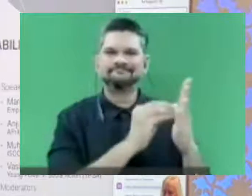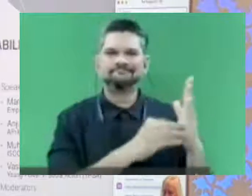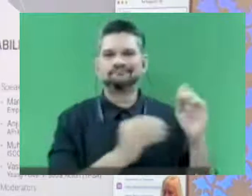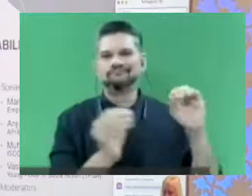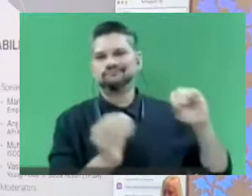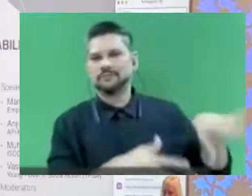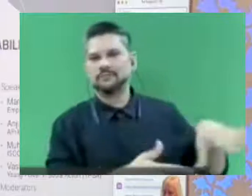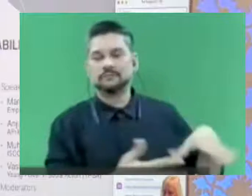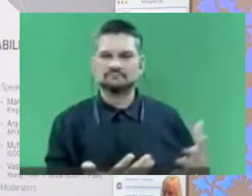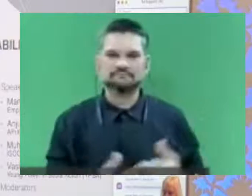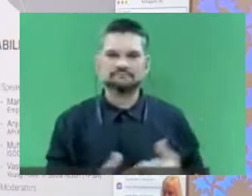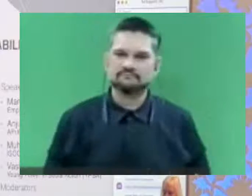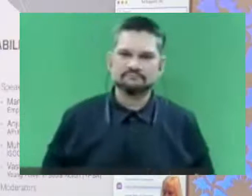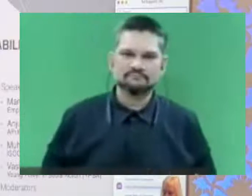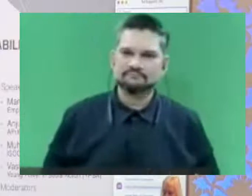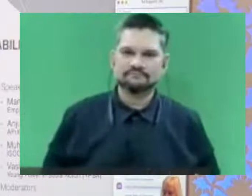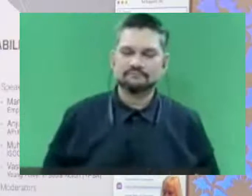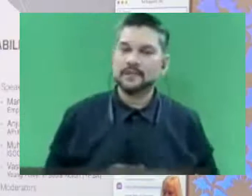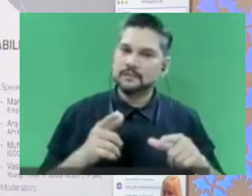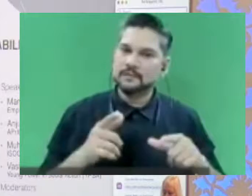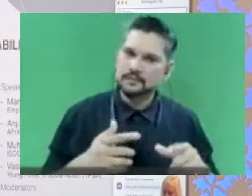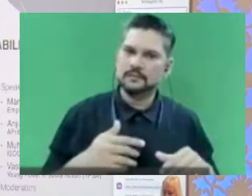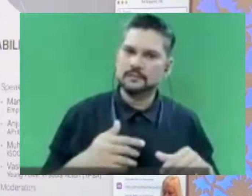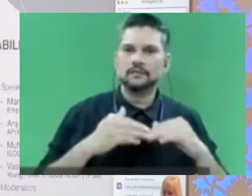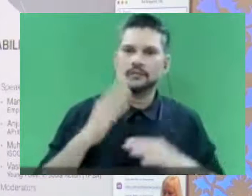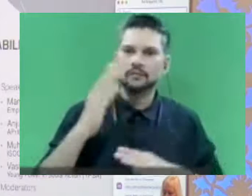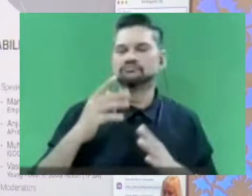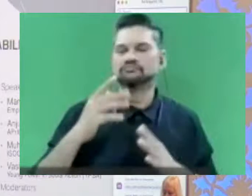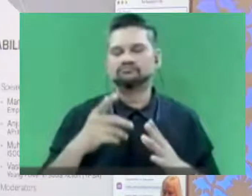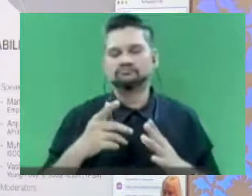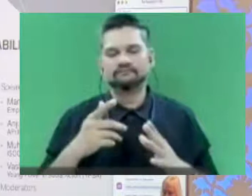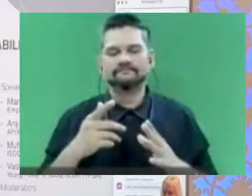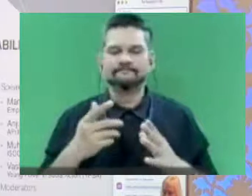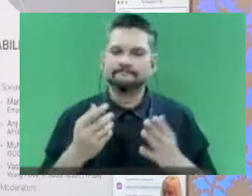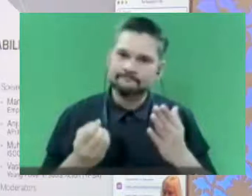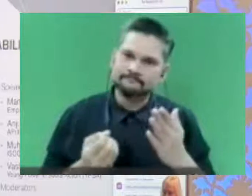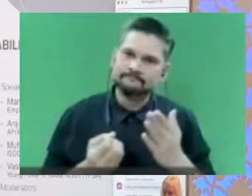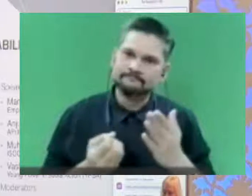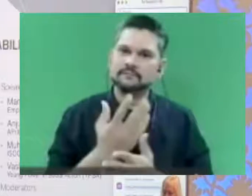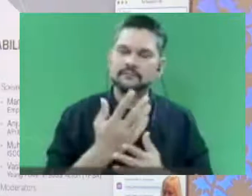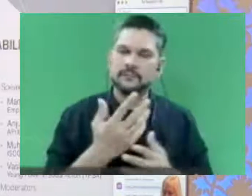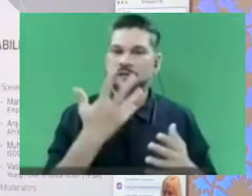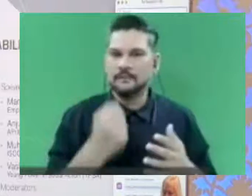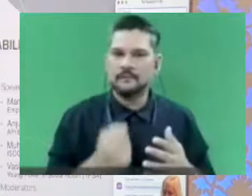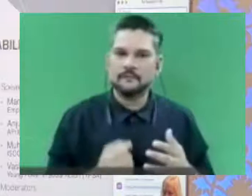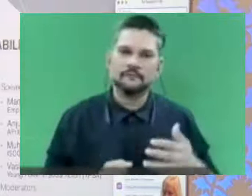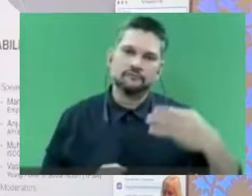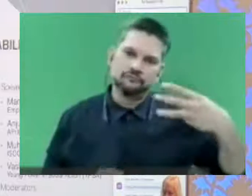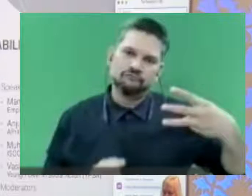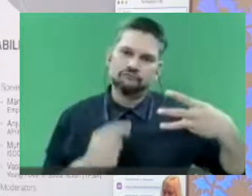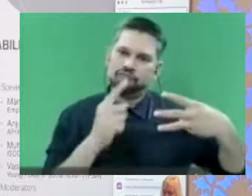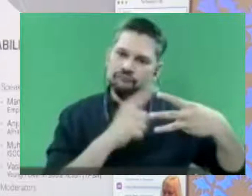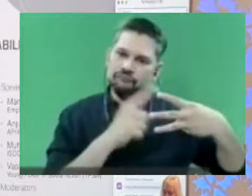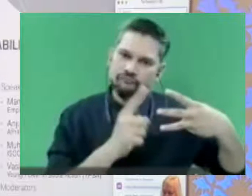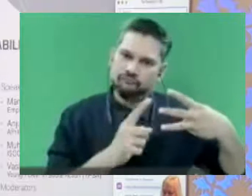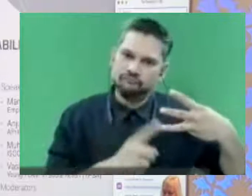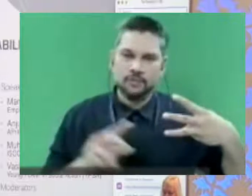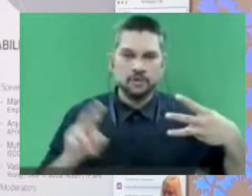just would like just to mention that though there are 3 initiatives by the